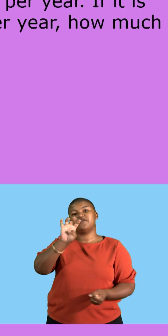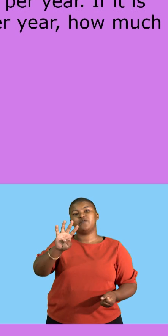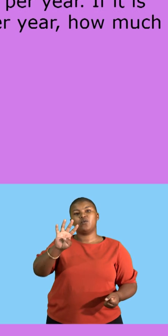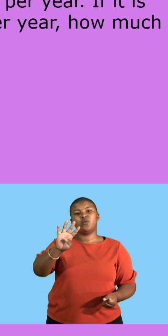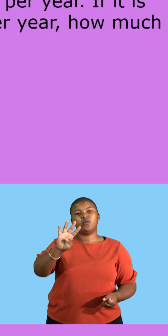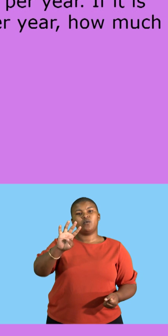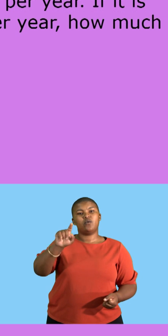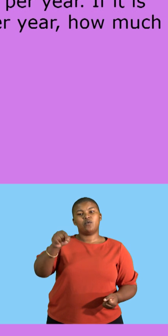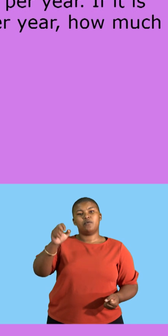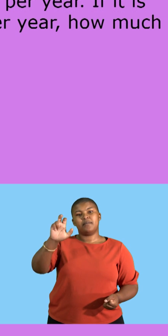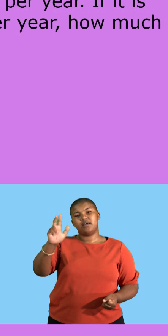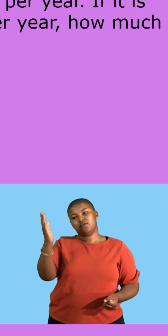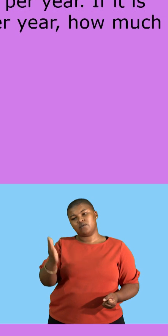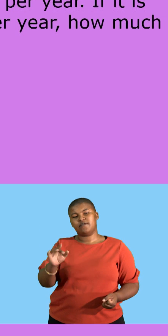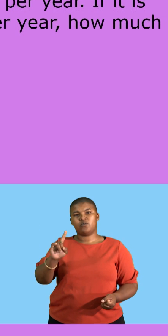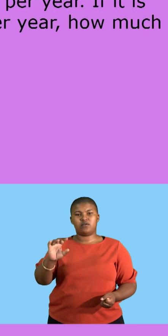times